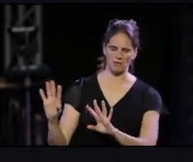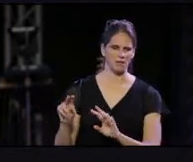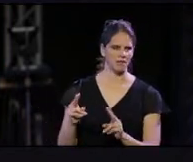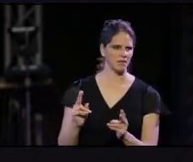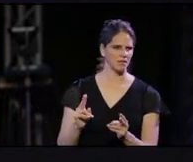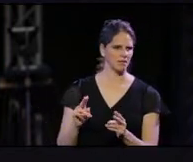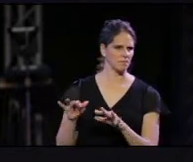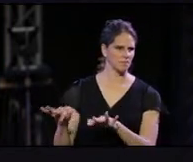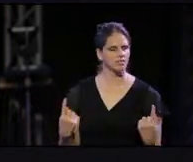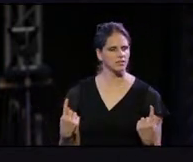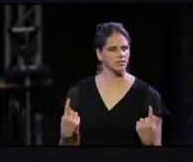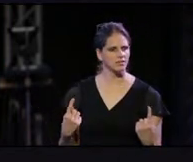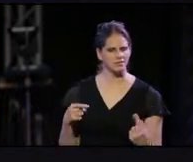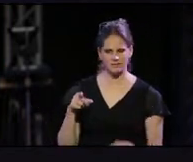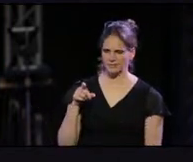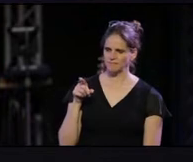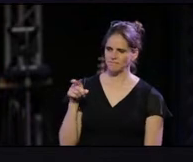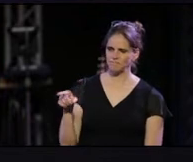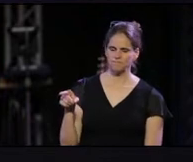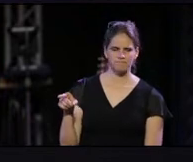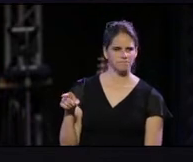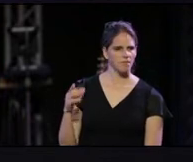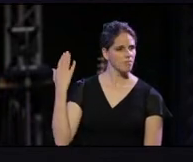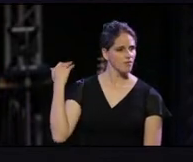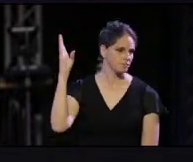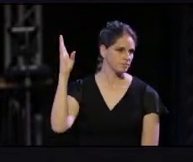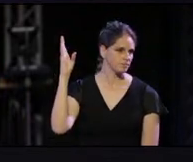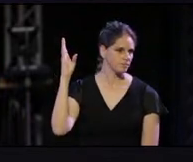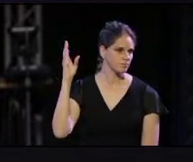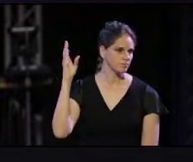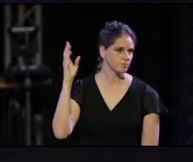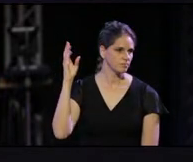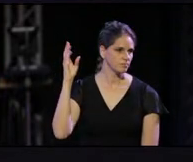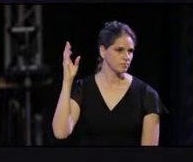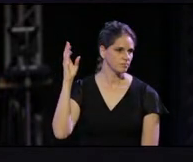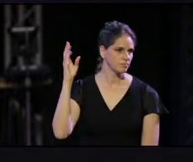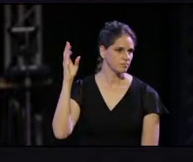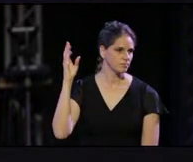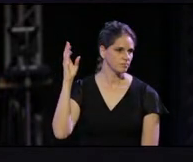They were with Jesus. Went from being fishermen for people, and